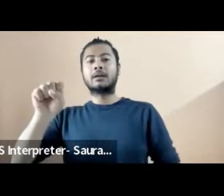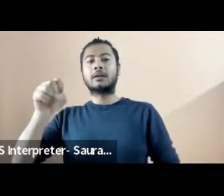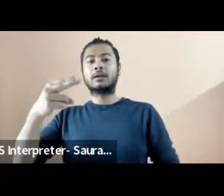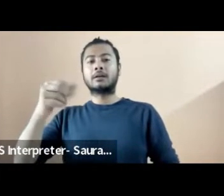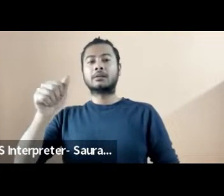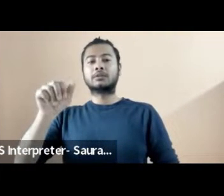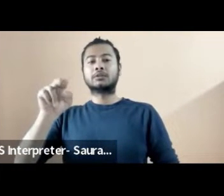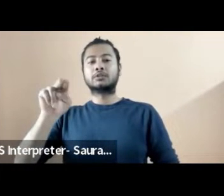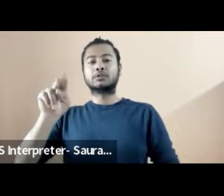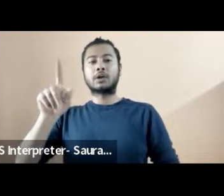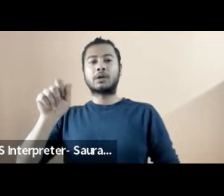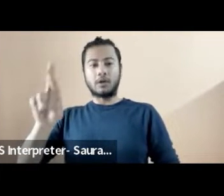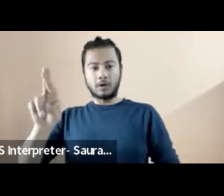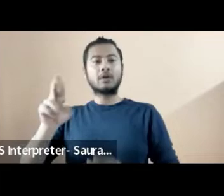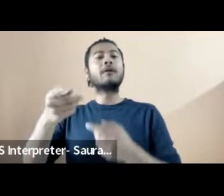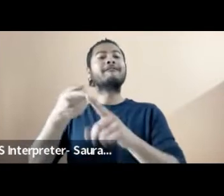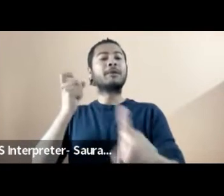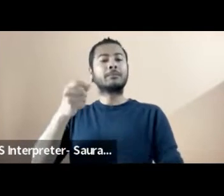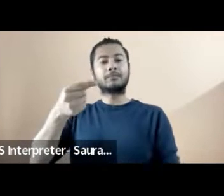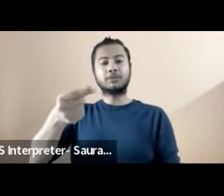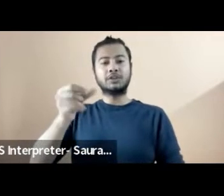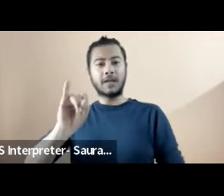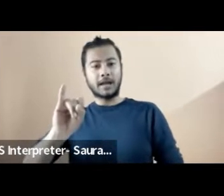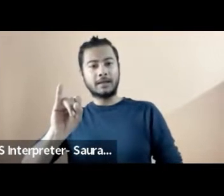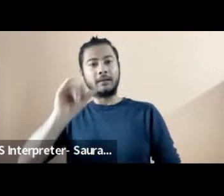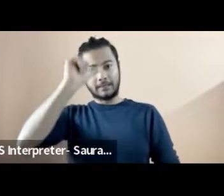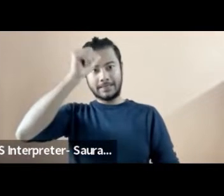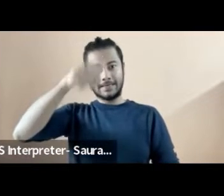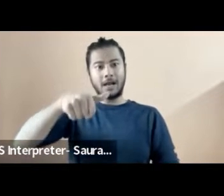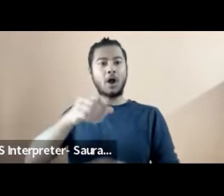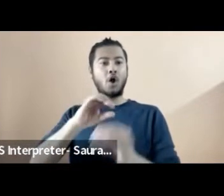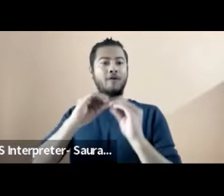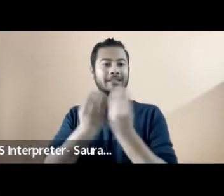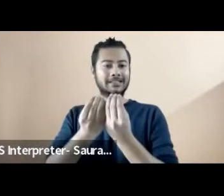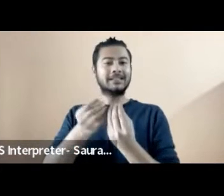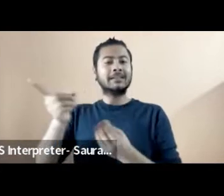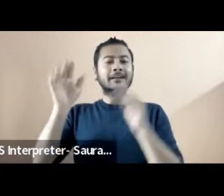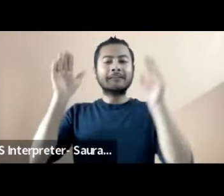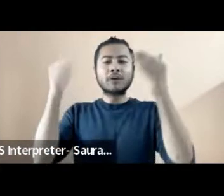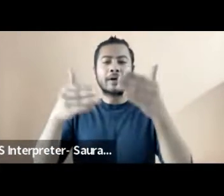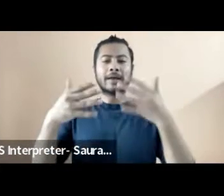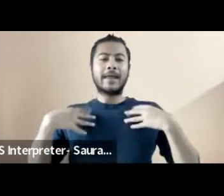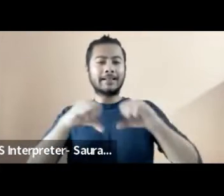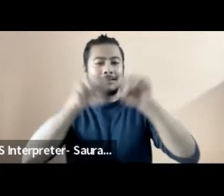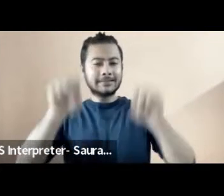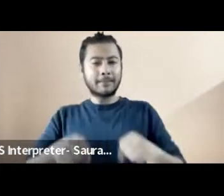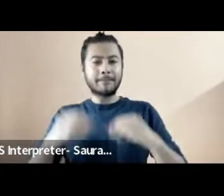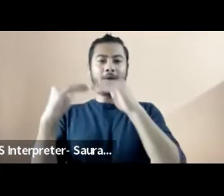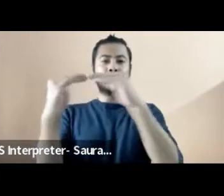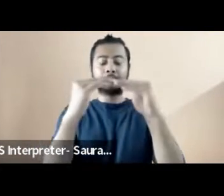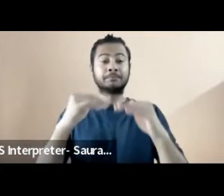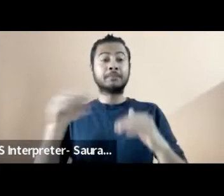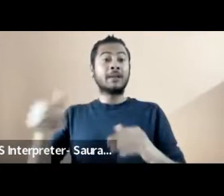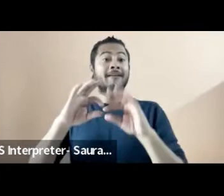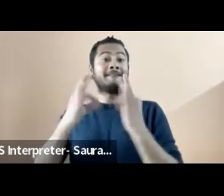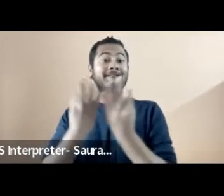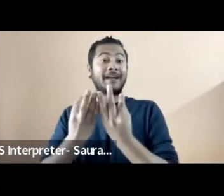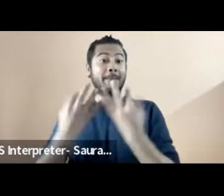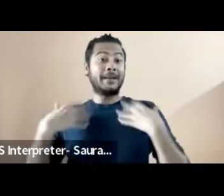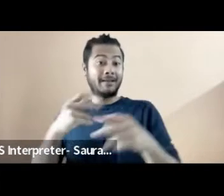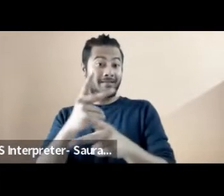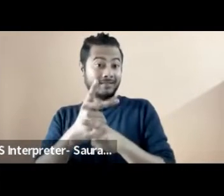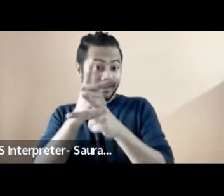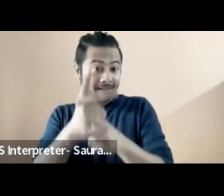office. And his area of focus is health systems and equity. He has a passion for primary healthcare, drawn from